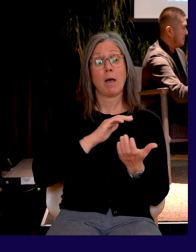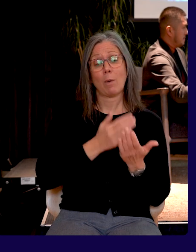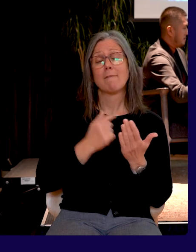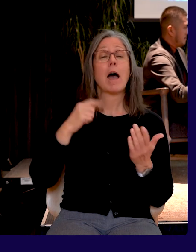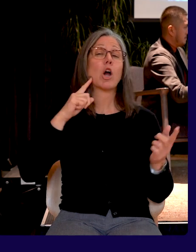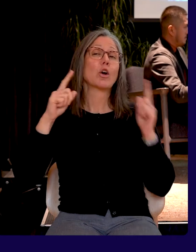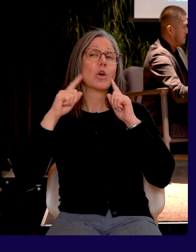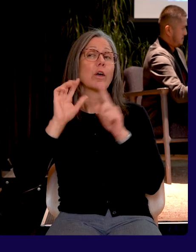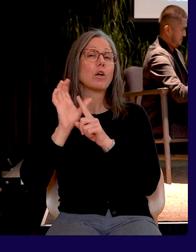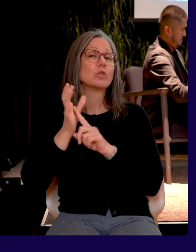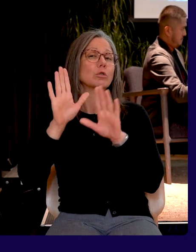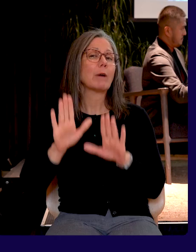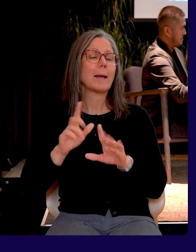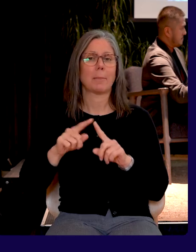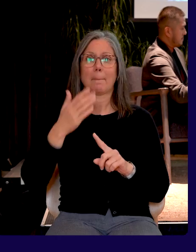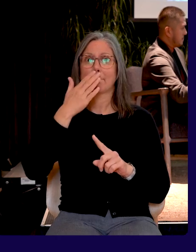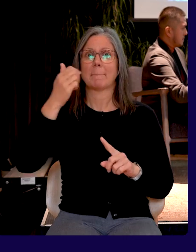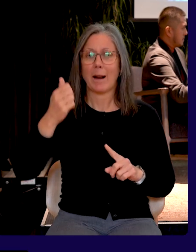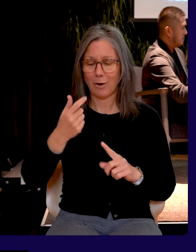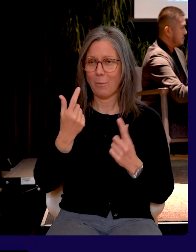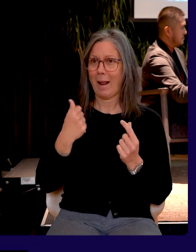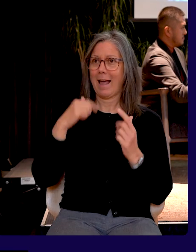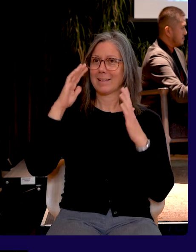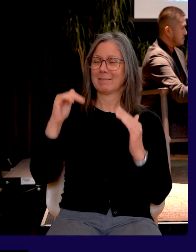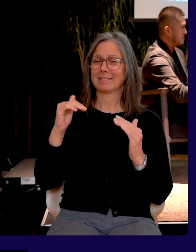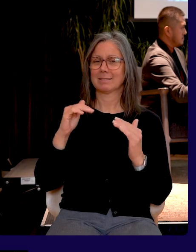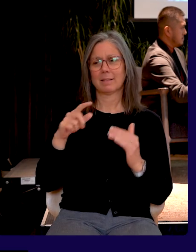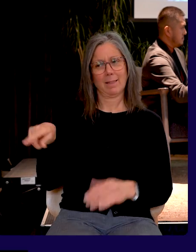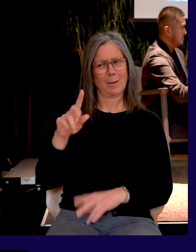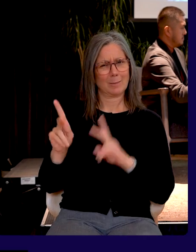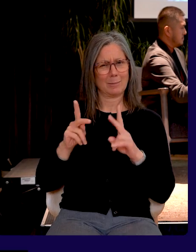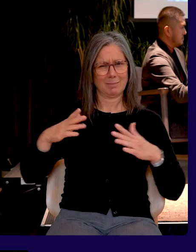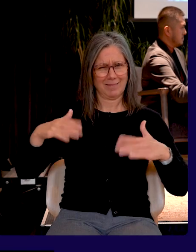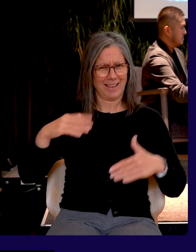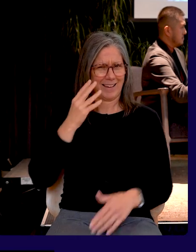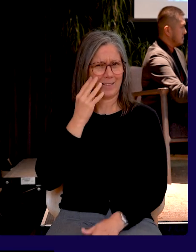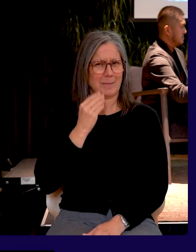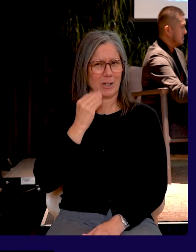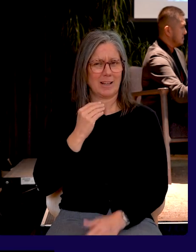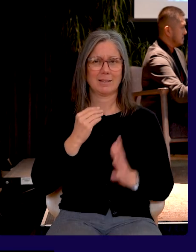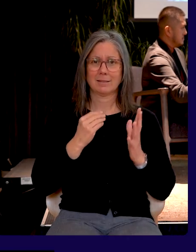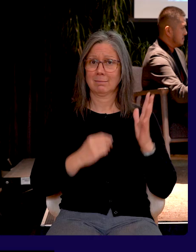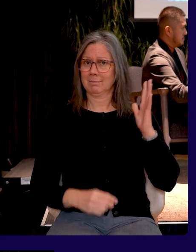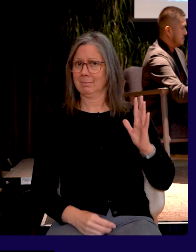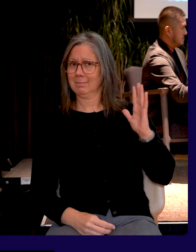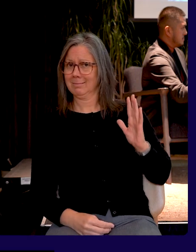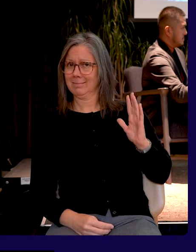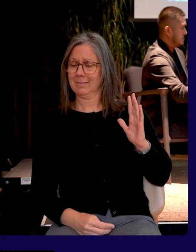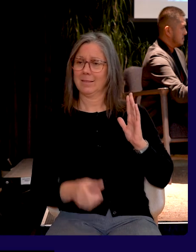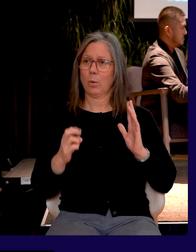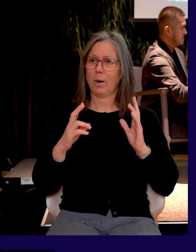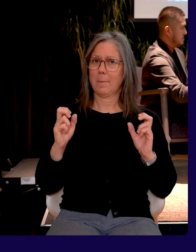that the culture was really great, but it's even better than I expected. And these are people that had not experienced the way things were, or kind of